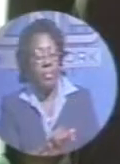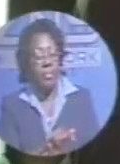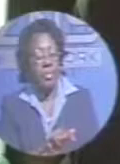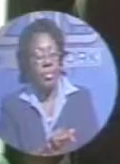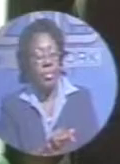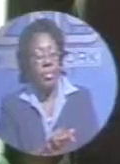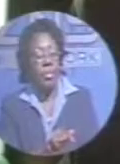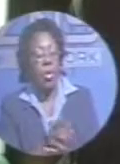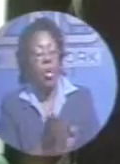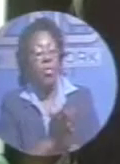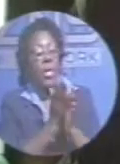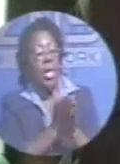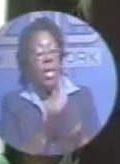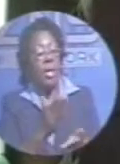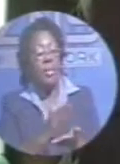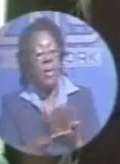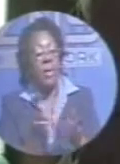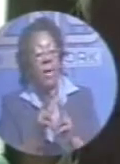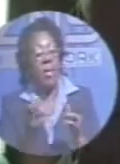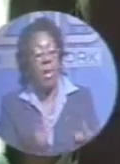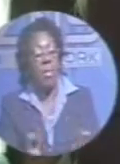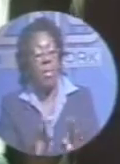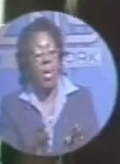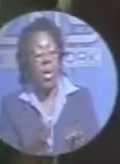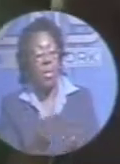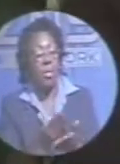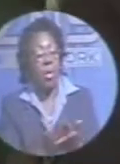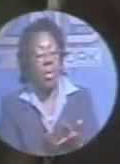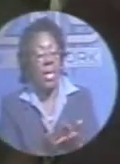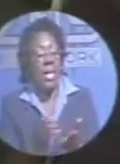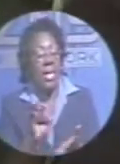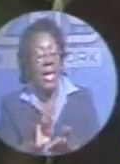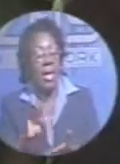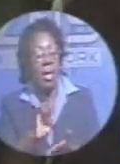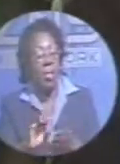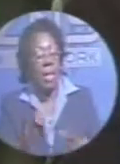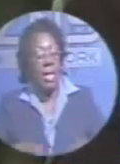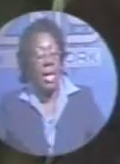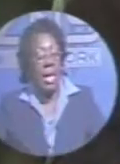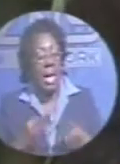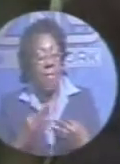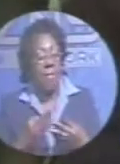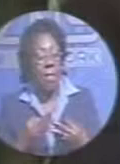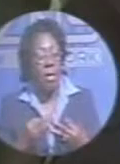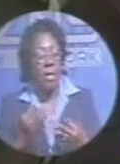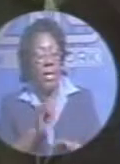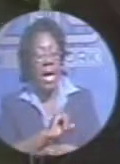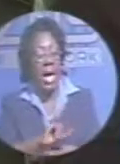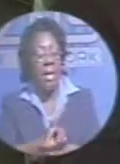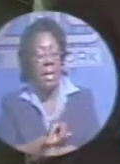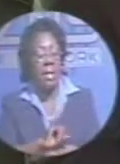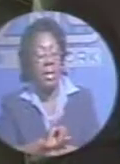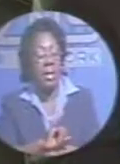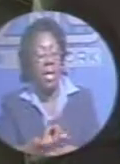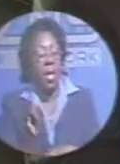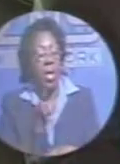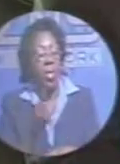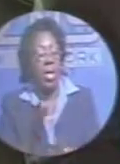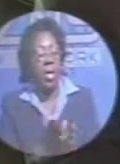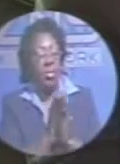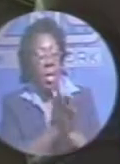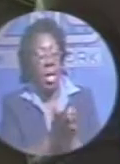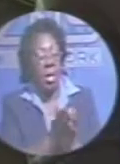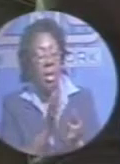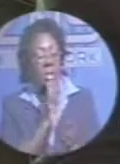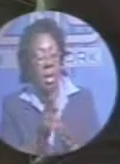play a very important role in the economic life of the various islands where these